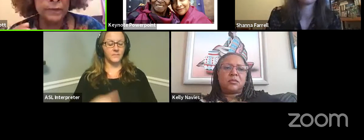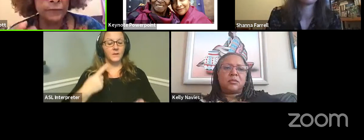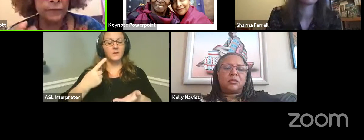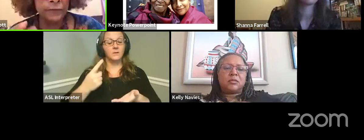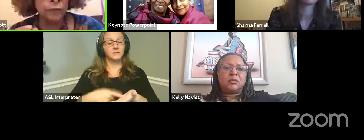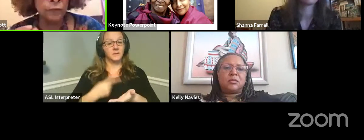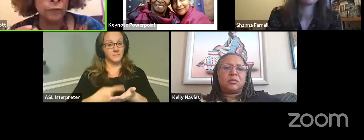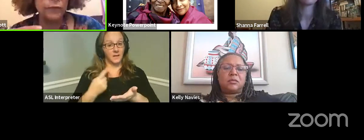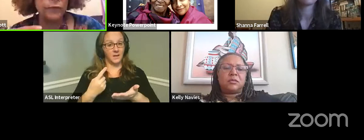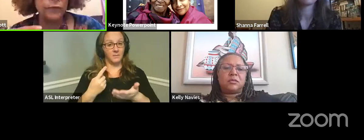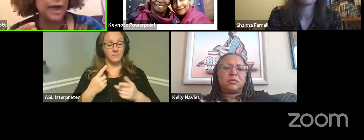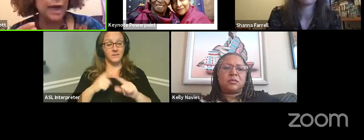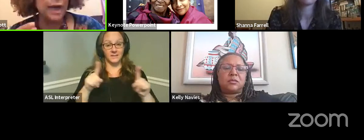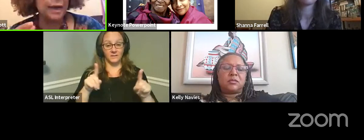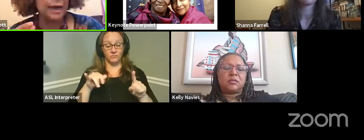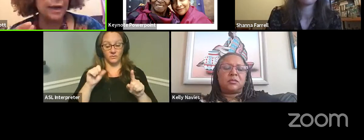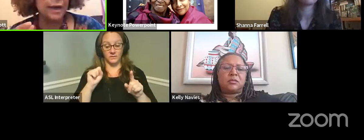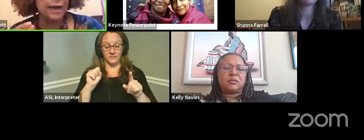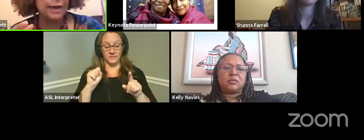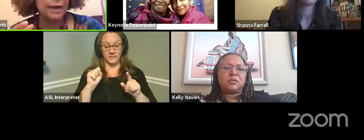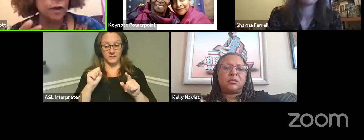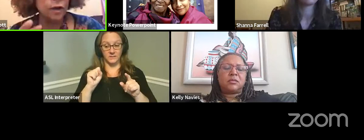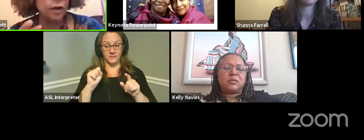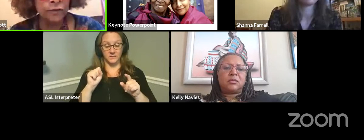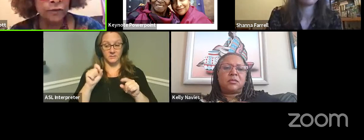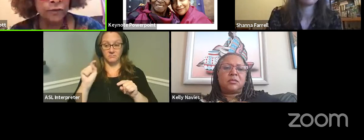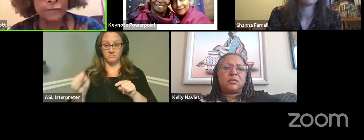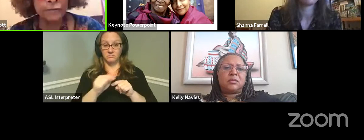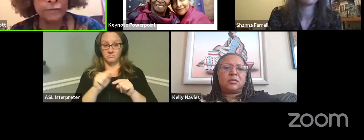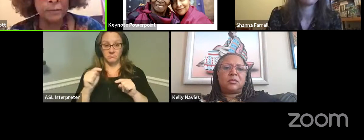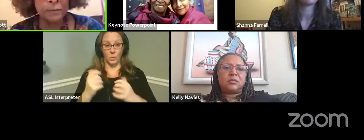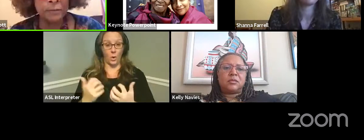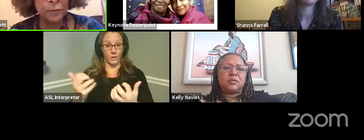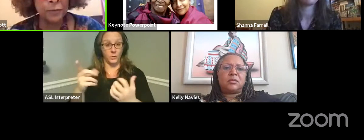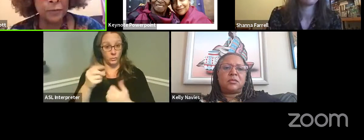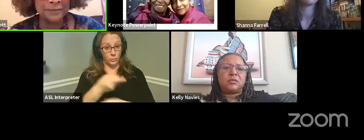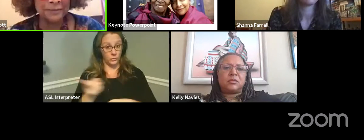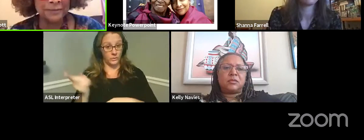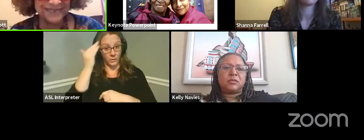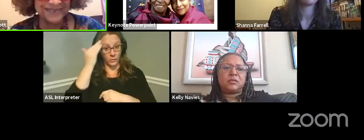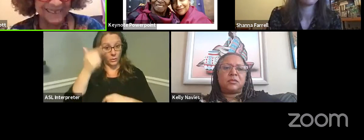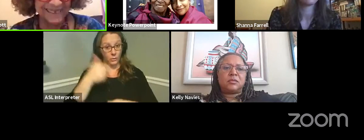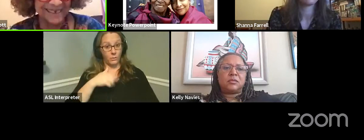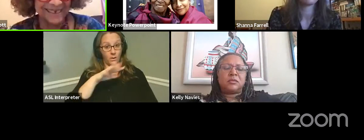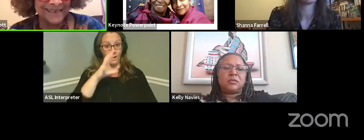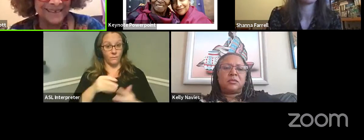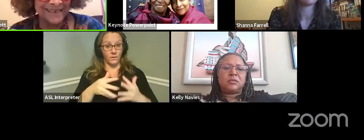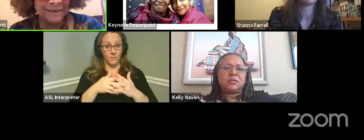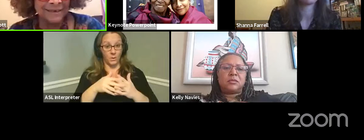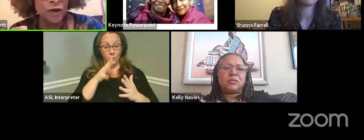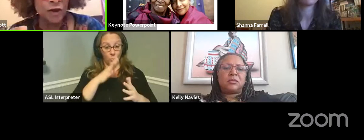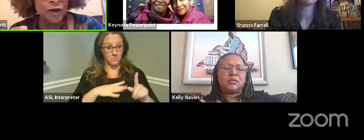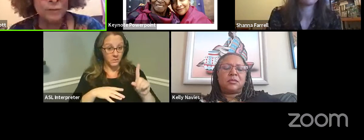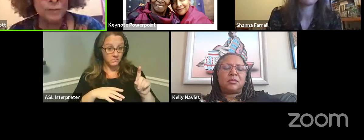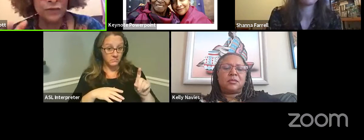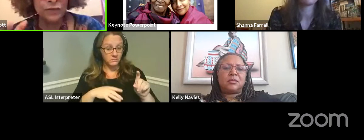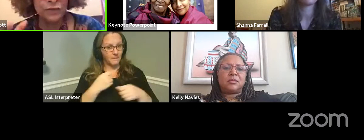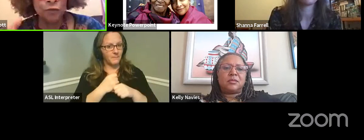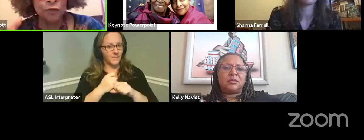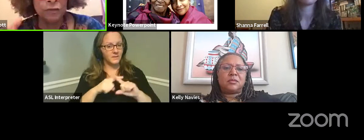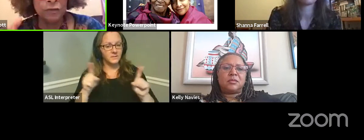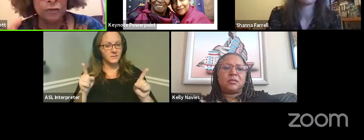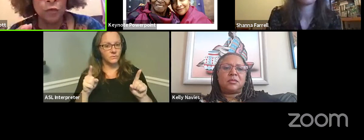Sometimes the difference is whether or not the audience knows I'm an African-American woman. Because people